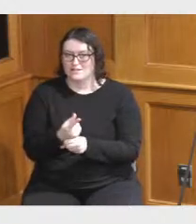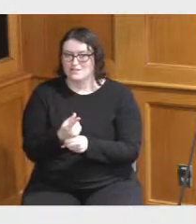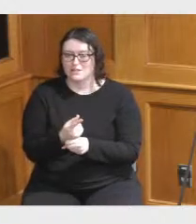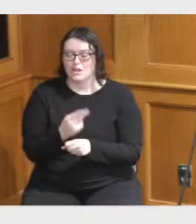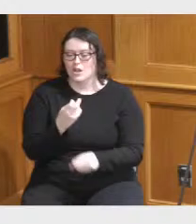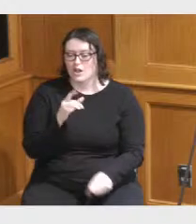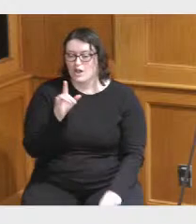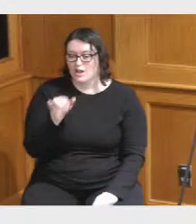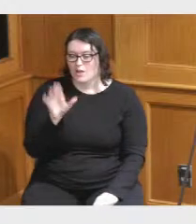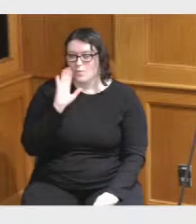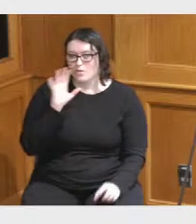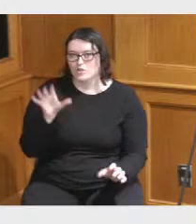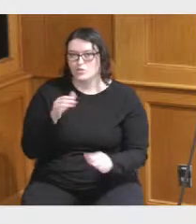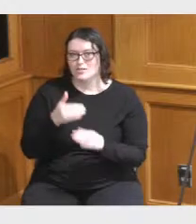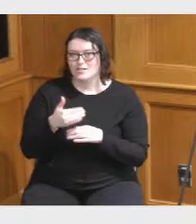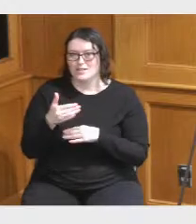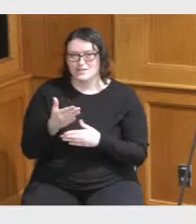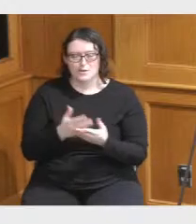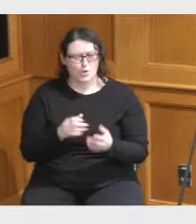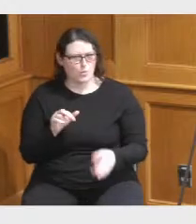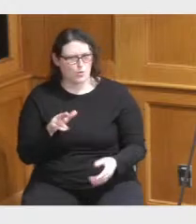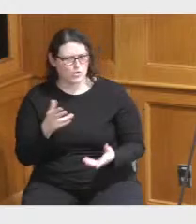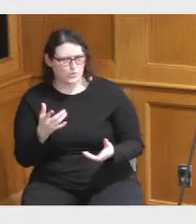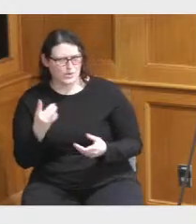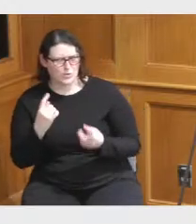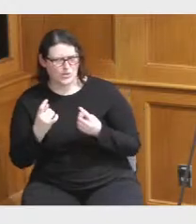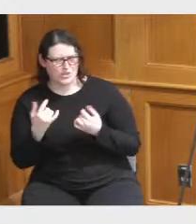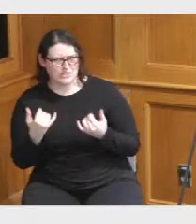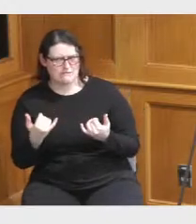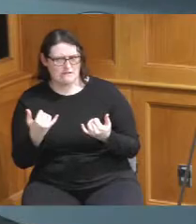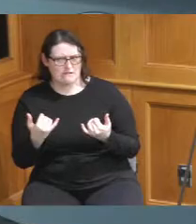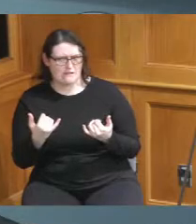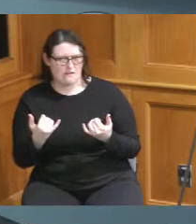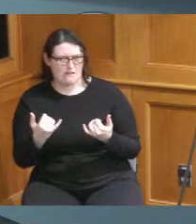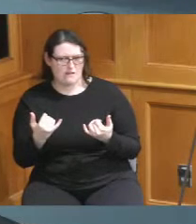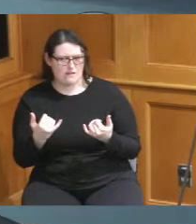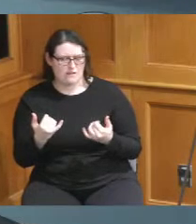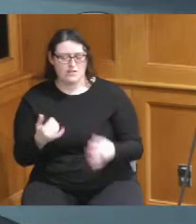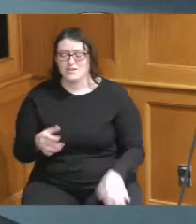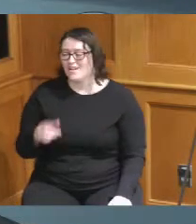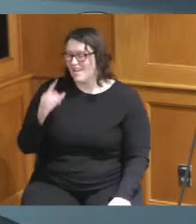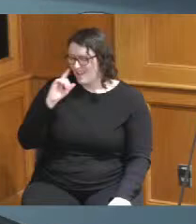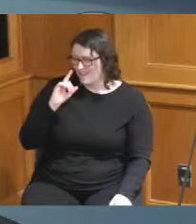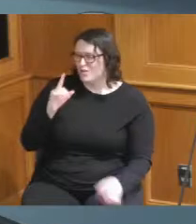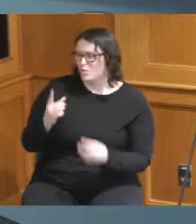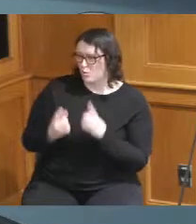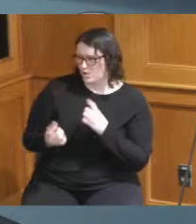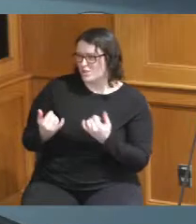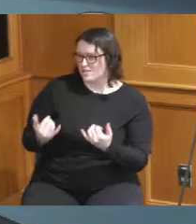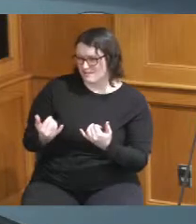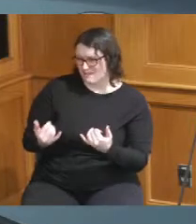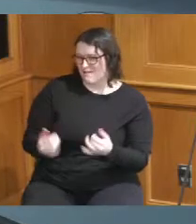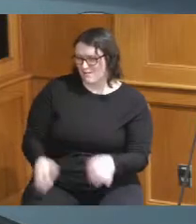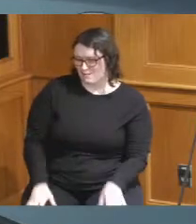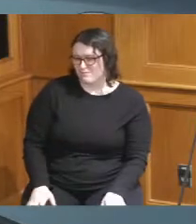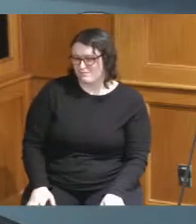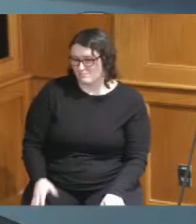going to do the next section, or do you want to do questions now on the capital side? Yeah, I think we should do questions now. All